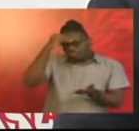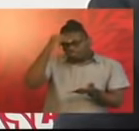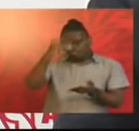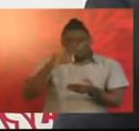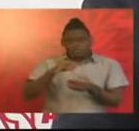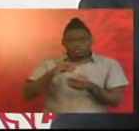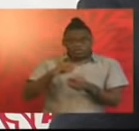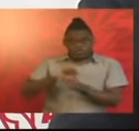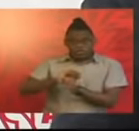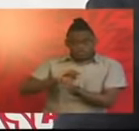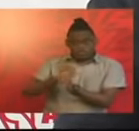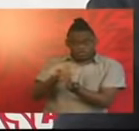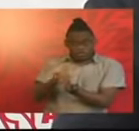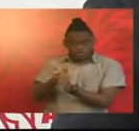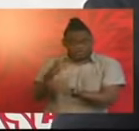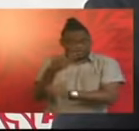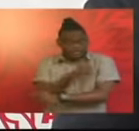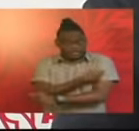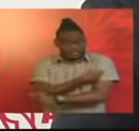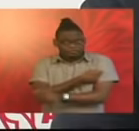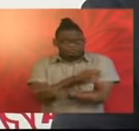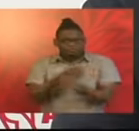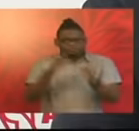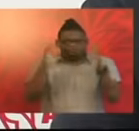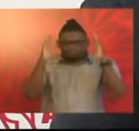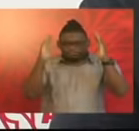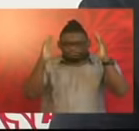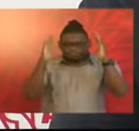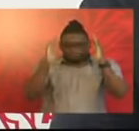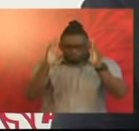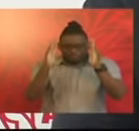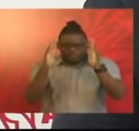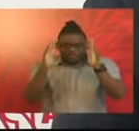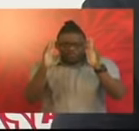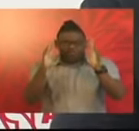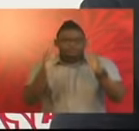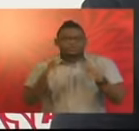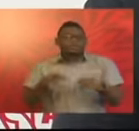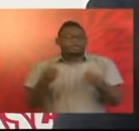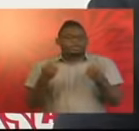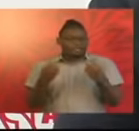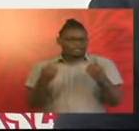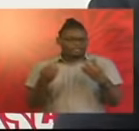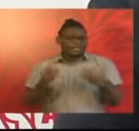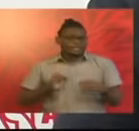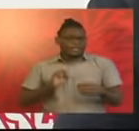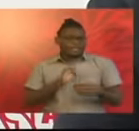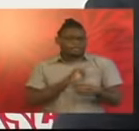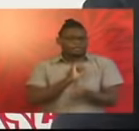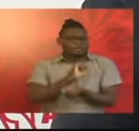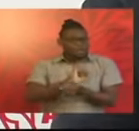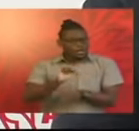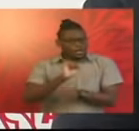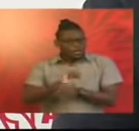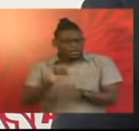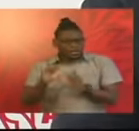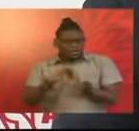sensitization, 766 members of our staff have been engaged. The ICU induction and care and